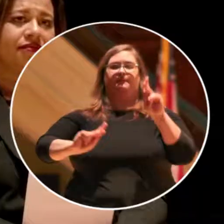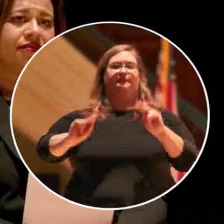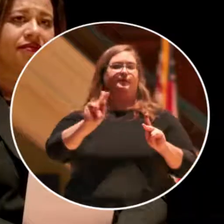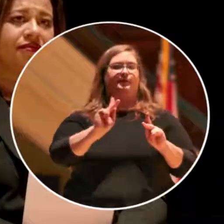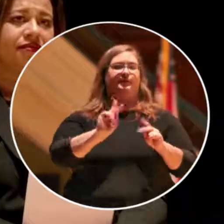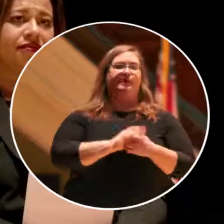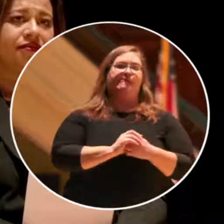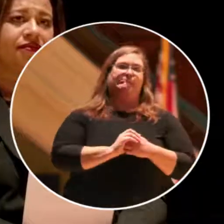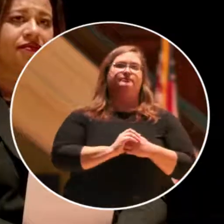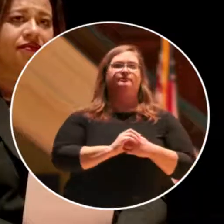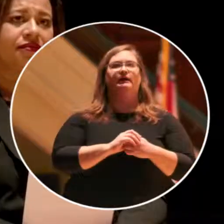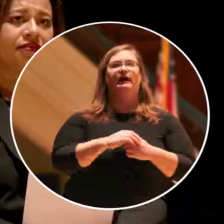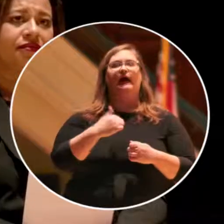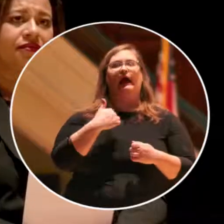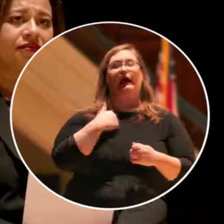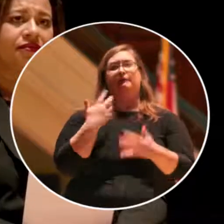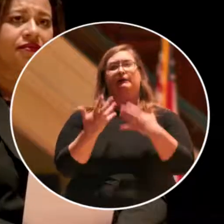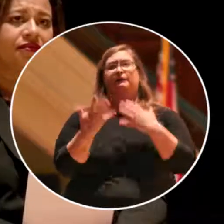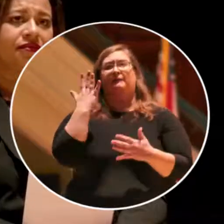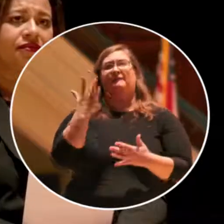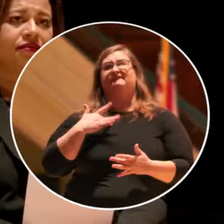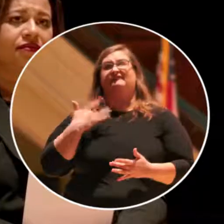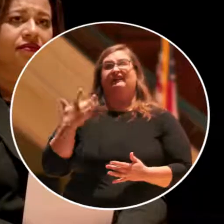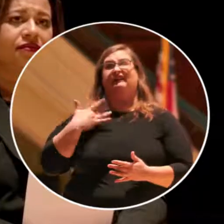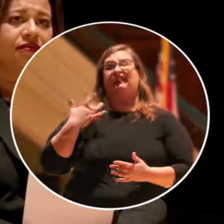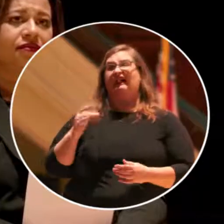that will be a regret I can tolerate.